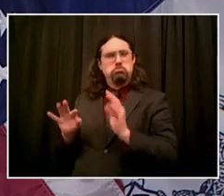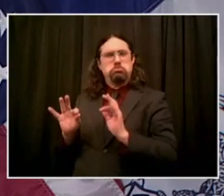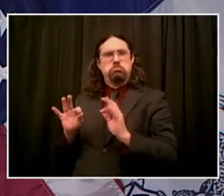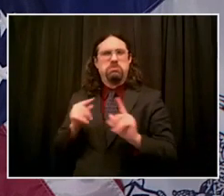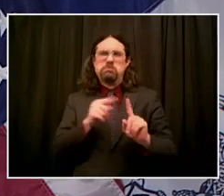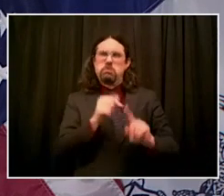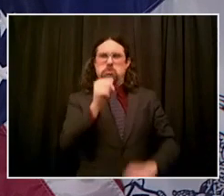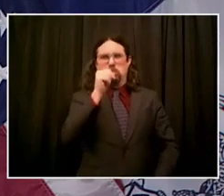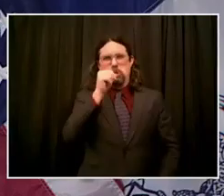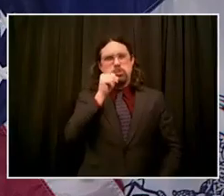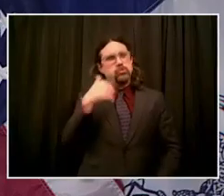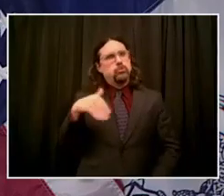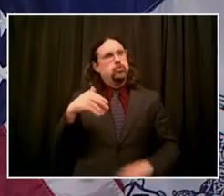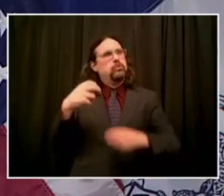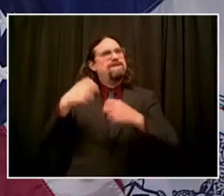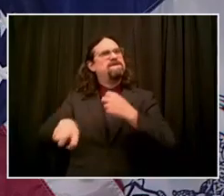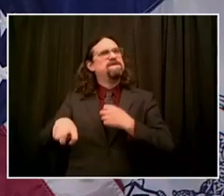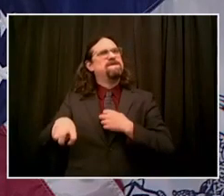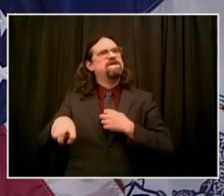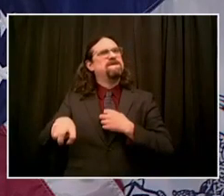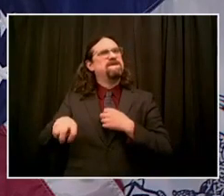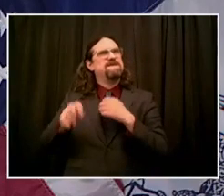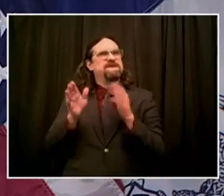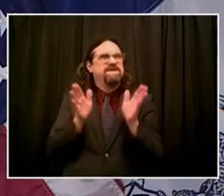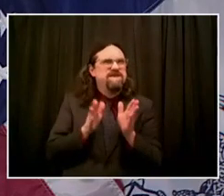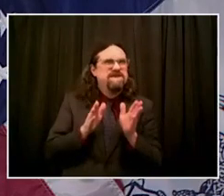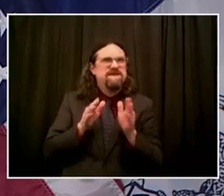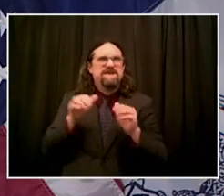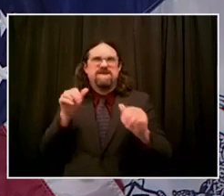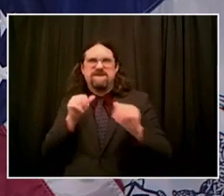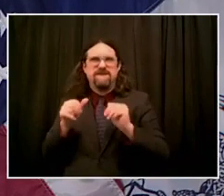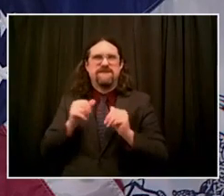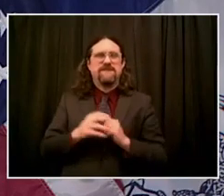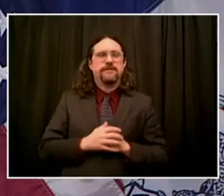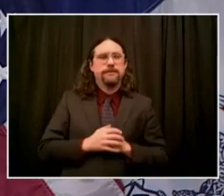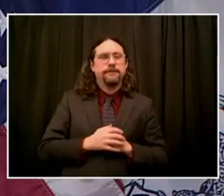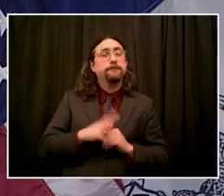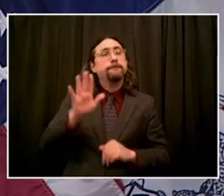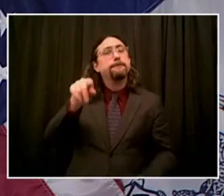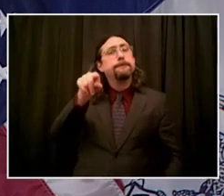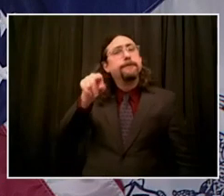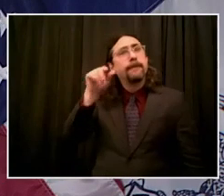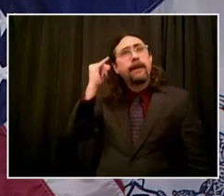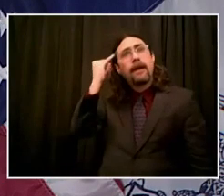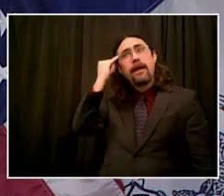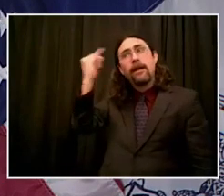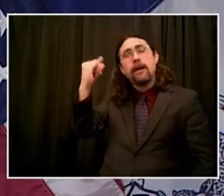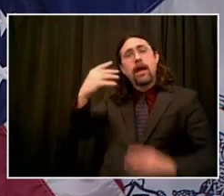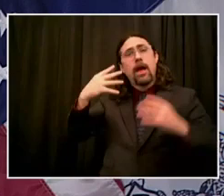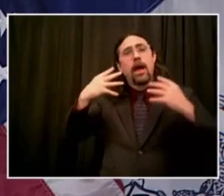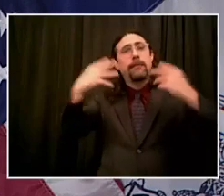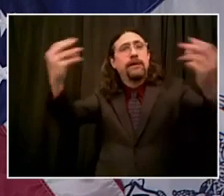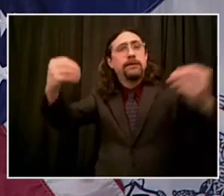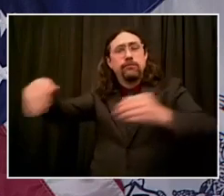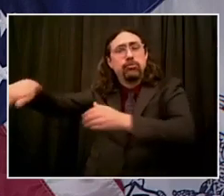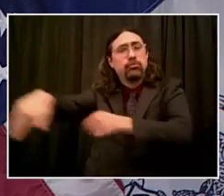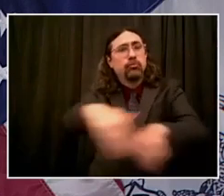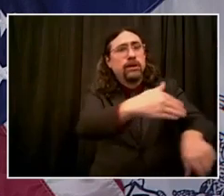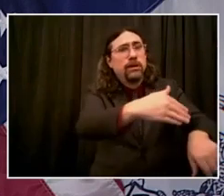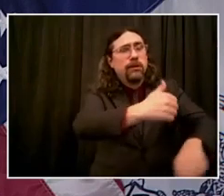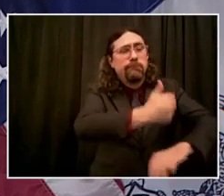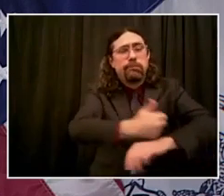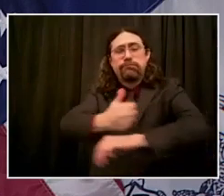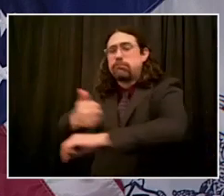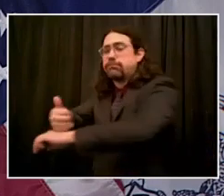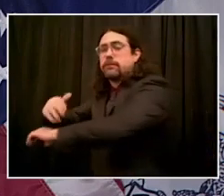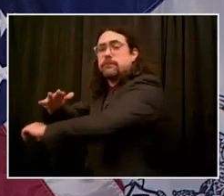vigilant that their patrons follow the rules. And if not, we're going to do enforcement. And I think everyone's gotten the point about that. And that's